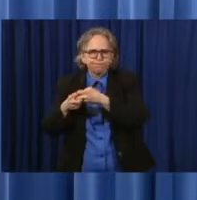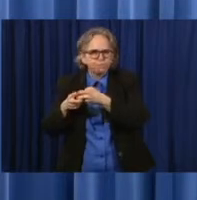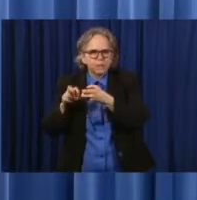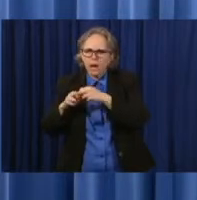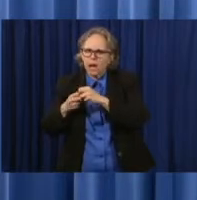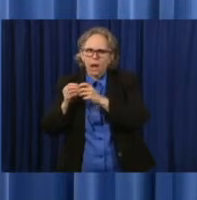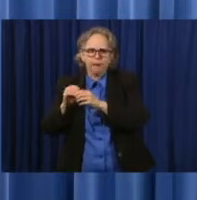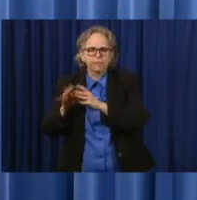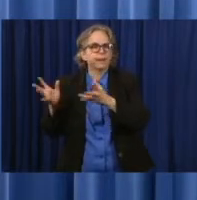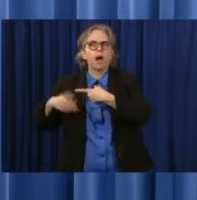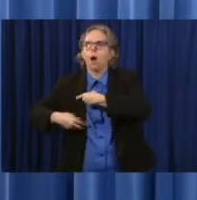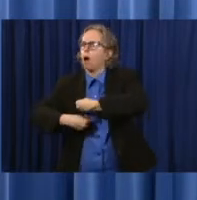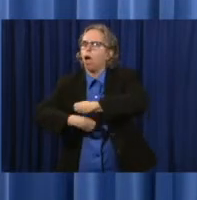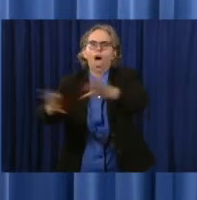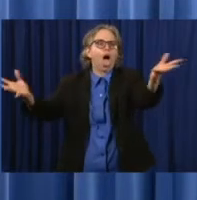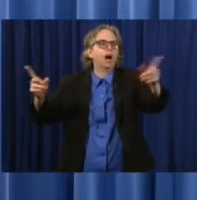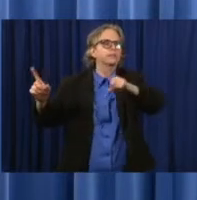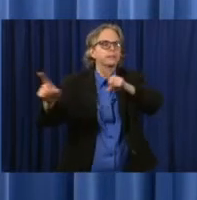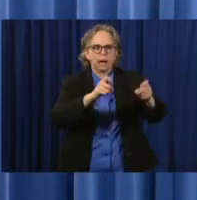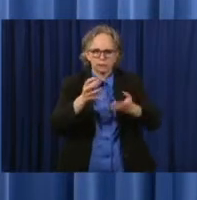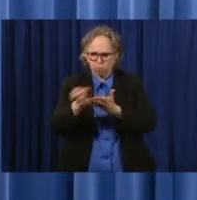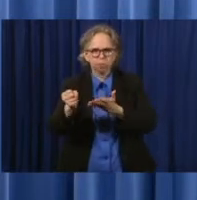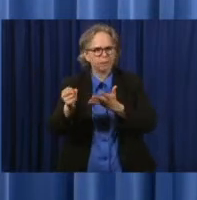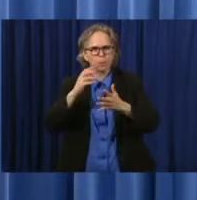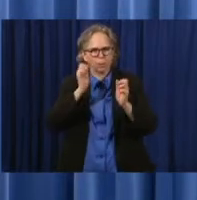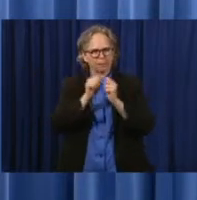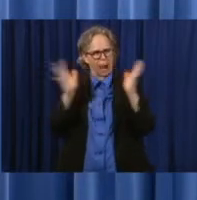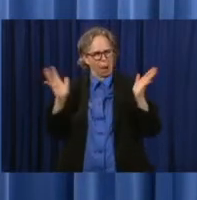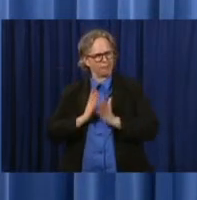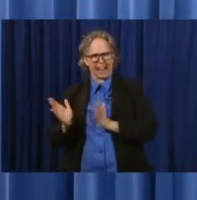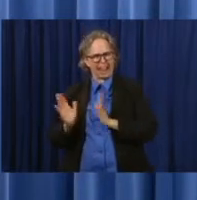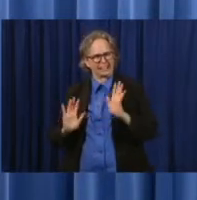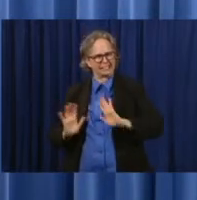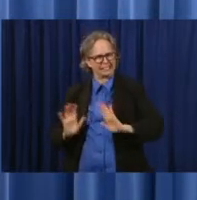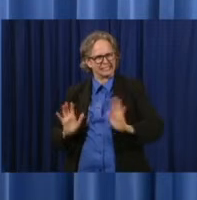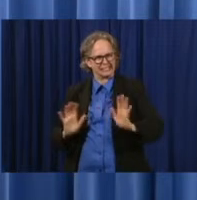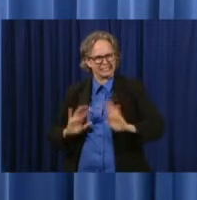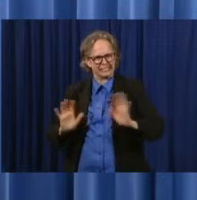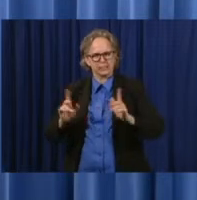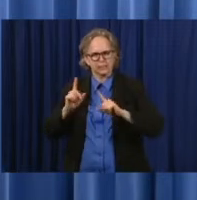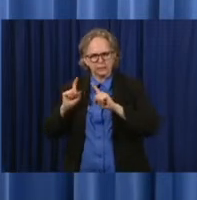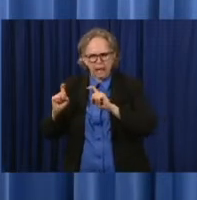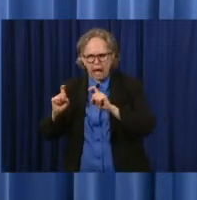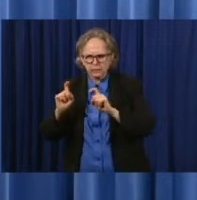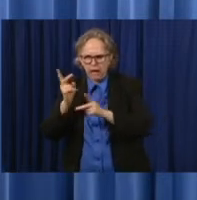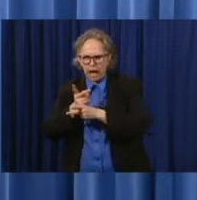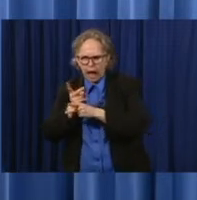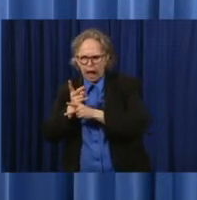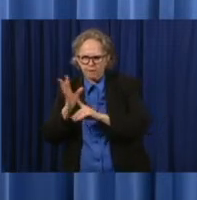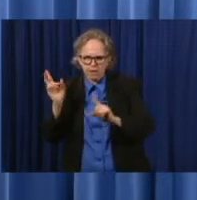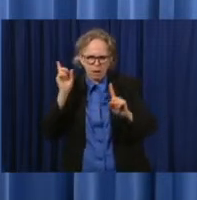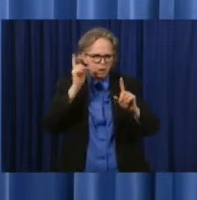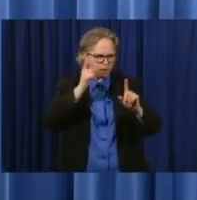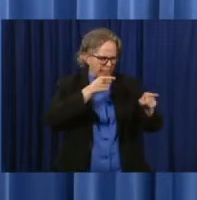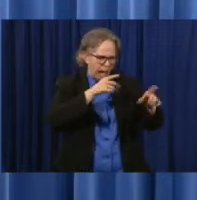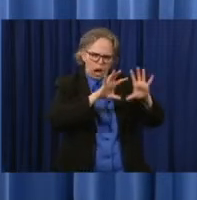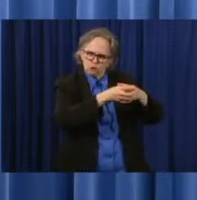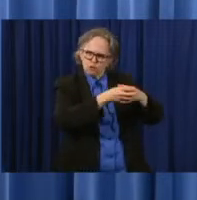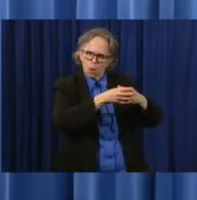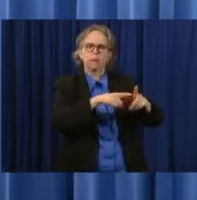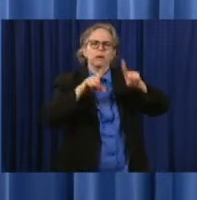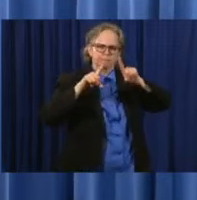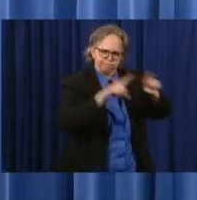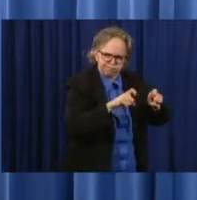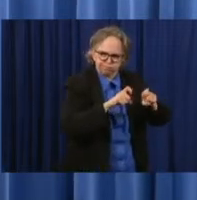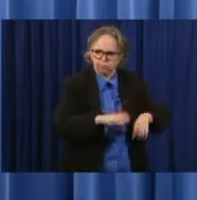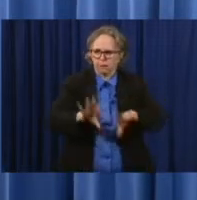willy-nilly. It's important to take whatever capacity that is and to target that in the place where we can save the most lives.